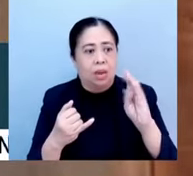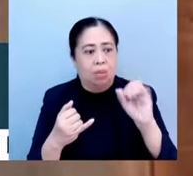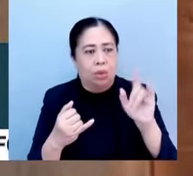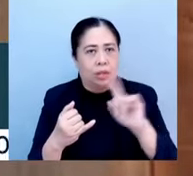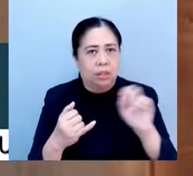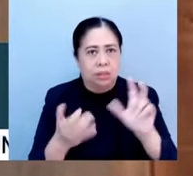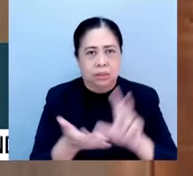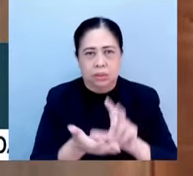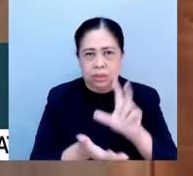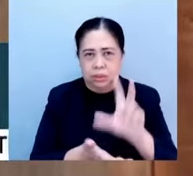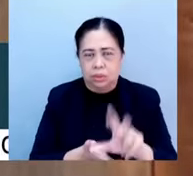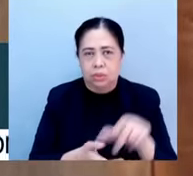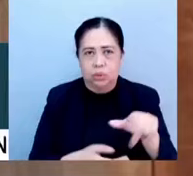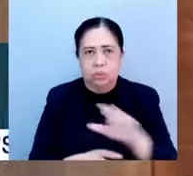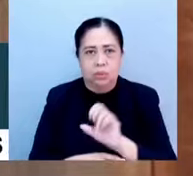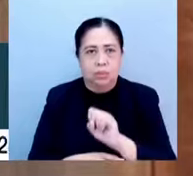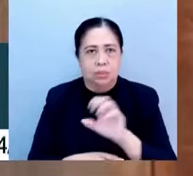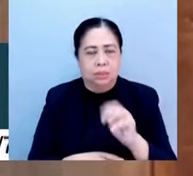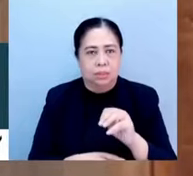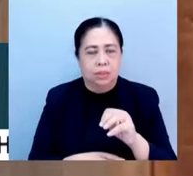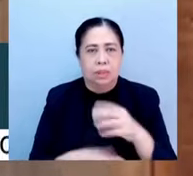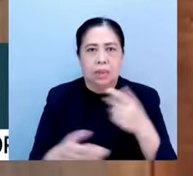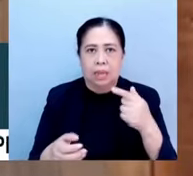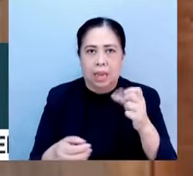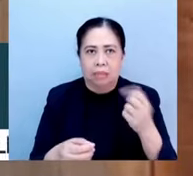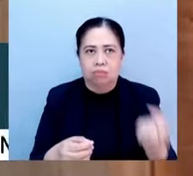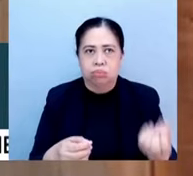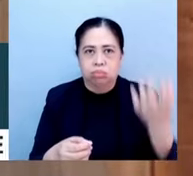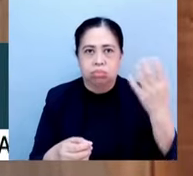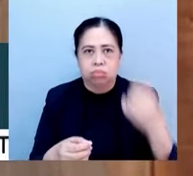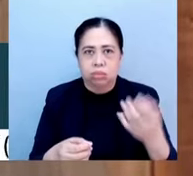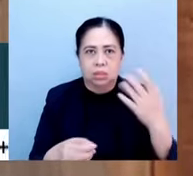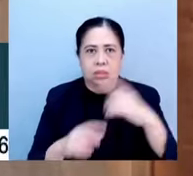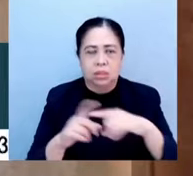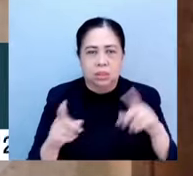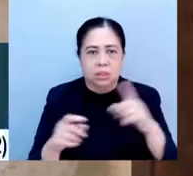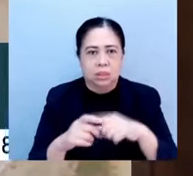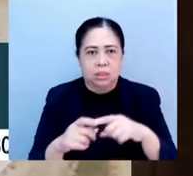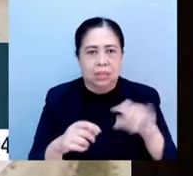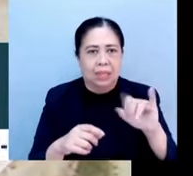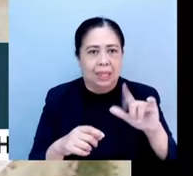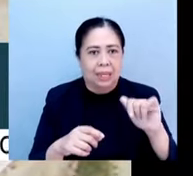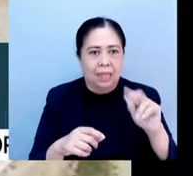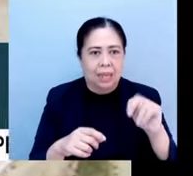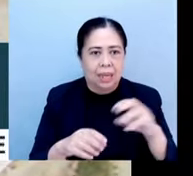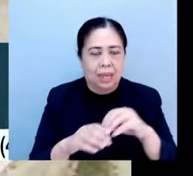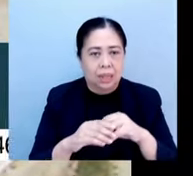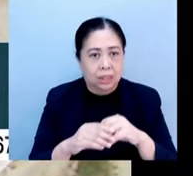in two of San Miguel's gas-fired power plants. These are the Ilihan Power Plant and a new